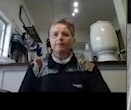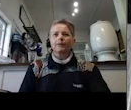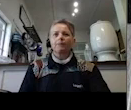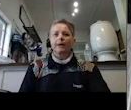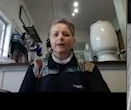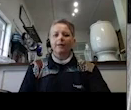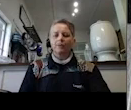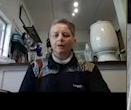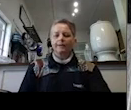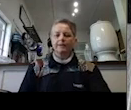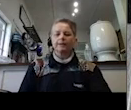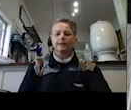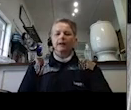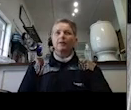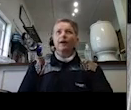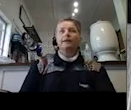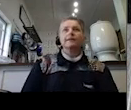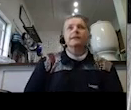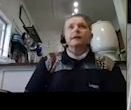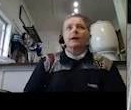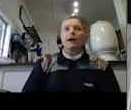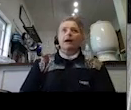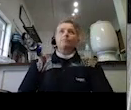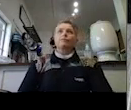publicly about another person that